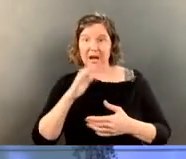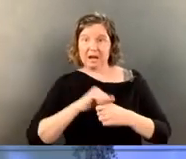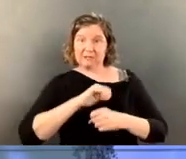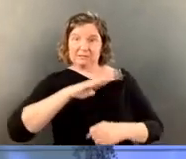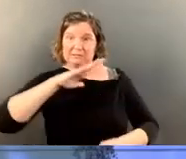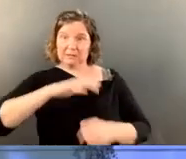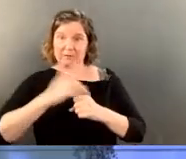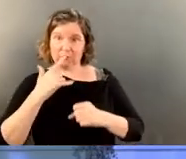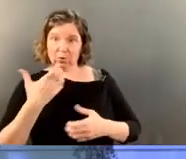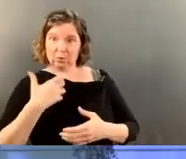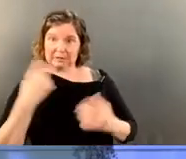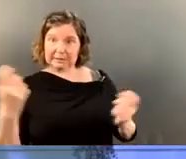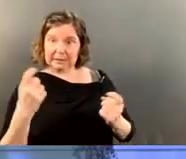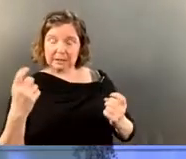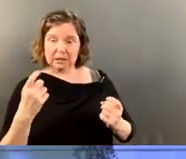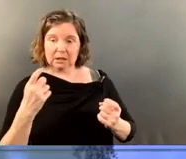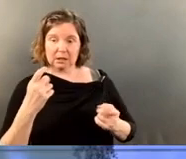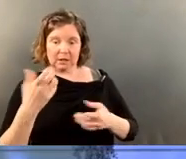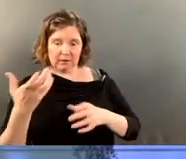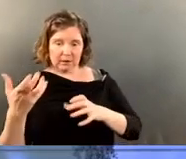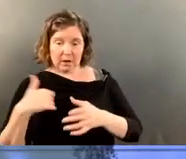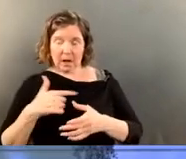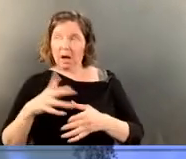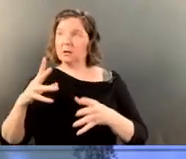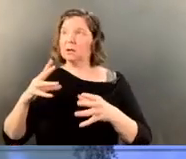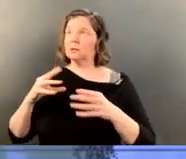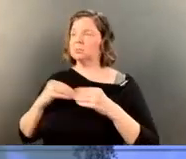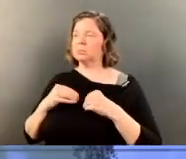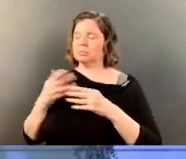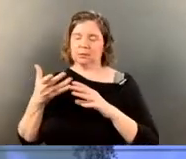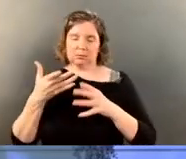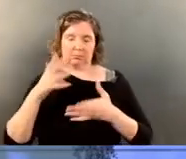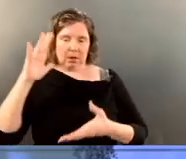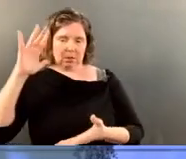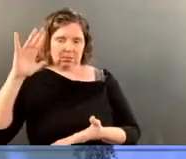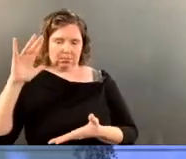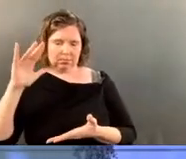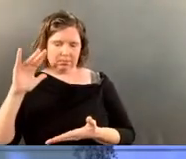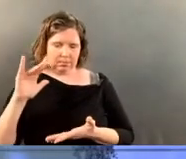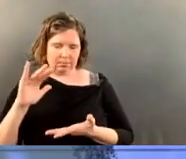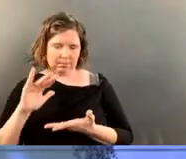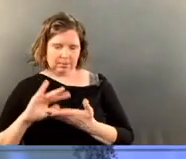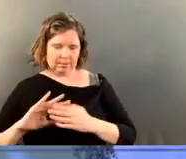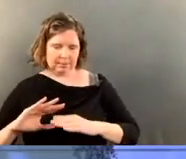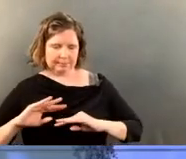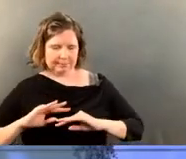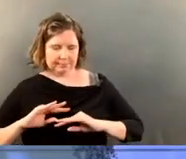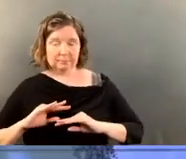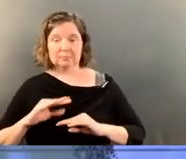me. For God so loved the world. Jesus endured it.